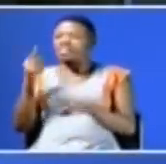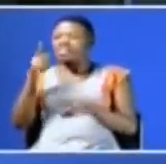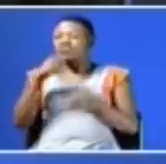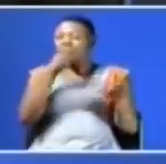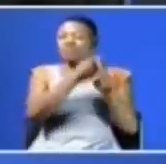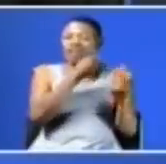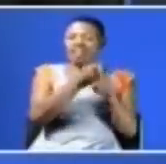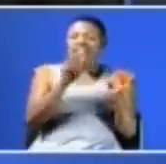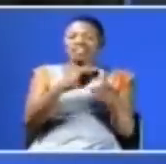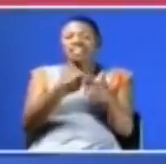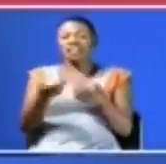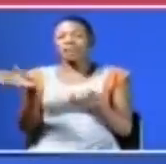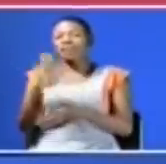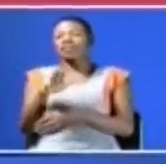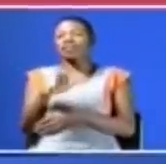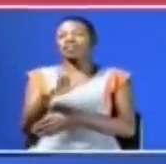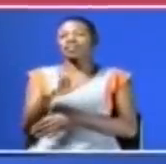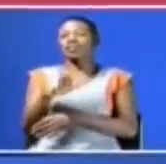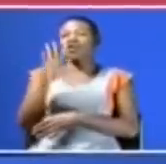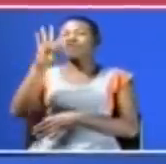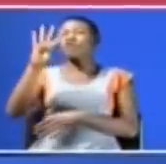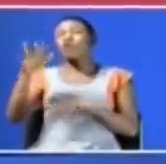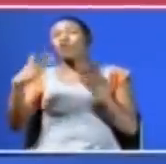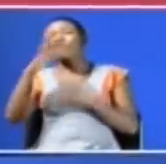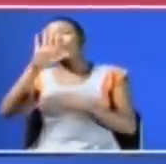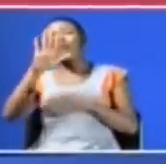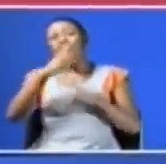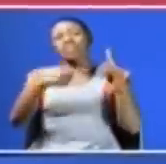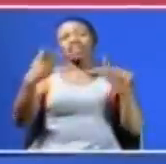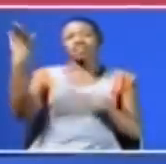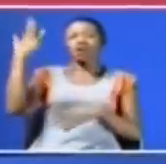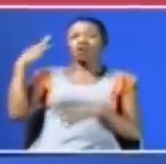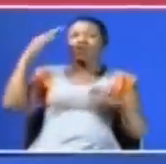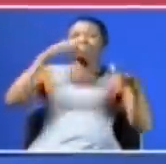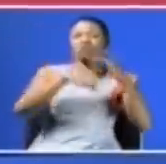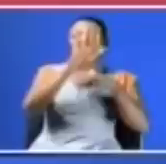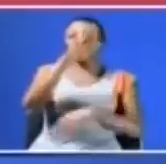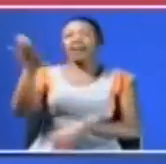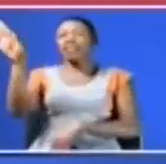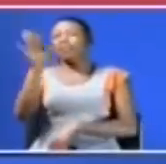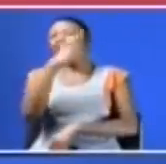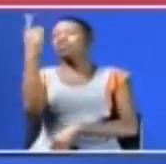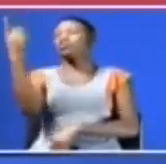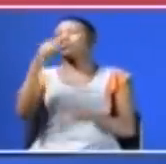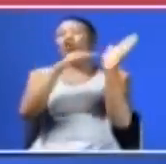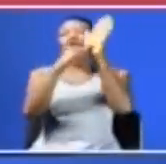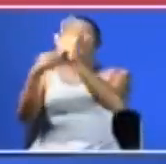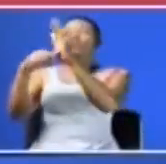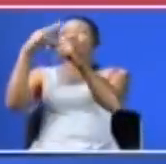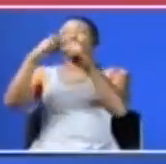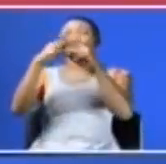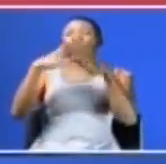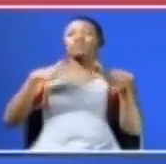and then he turns around. Now, 4 or 5 years ago, he walked into parliament with a piece of paper waving with all sort of names of